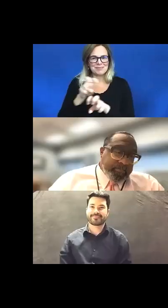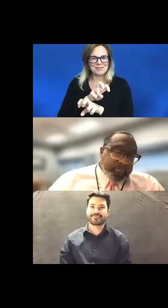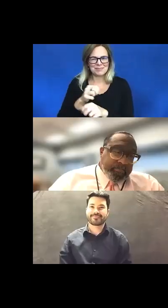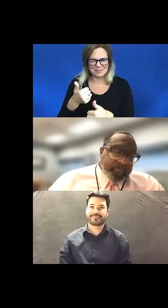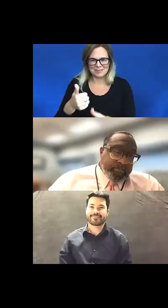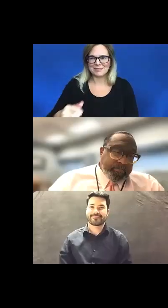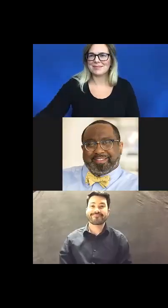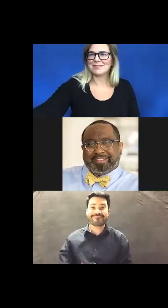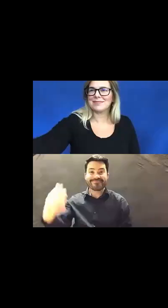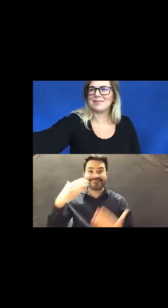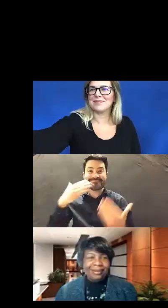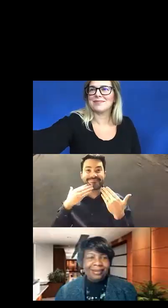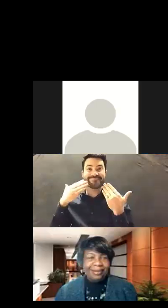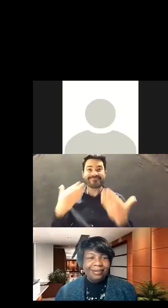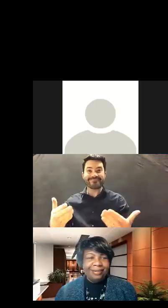Thank you.